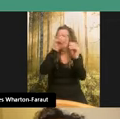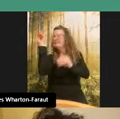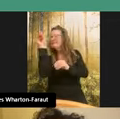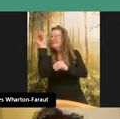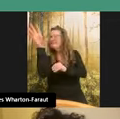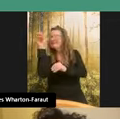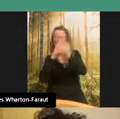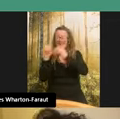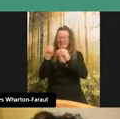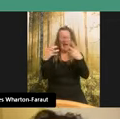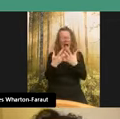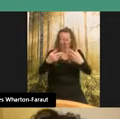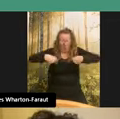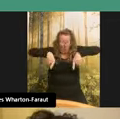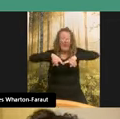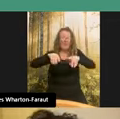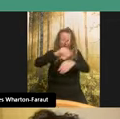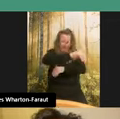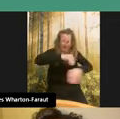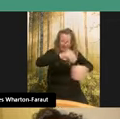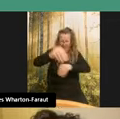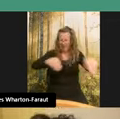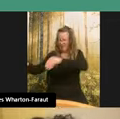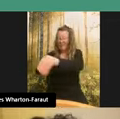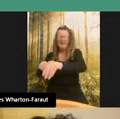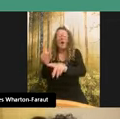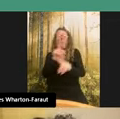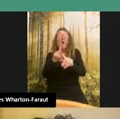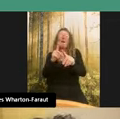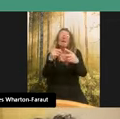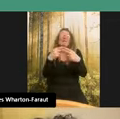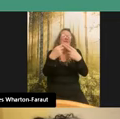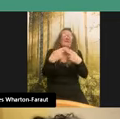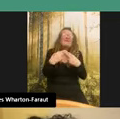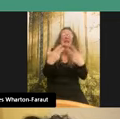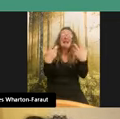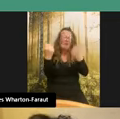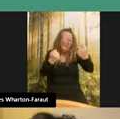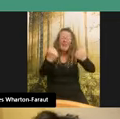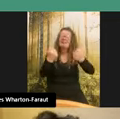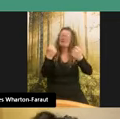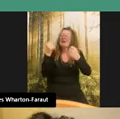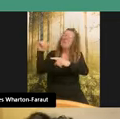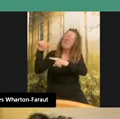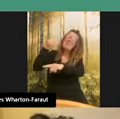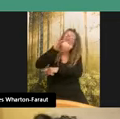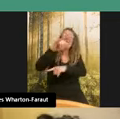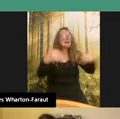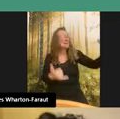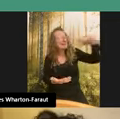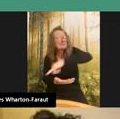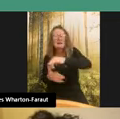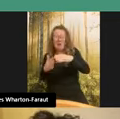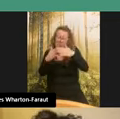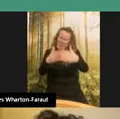which we've been moved and transported, all the vehicles that are in that conversation, including the planes that people came on, the boats, but also